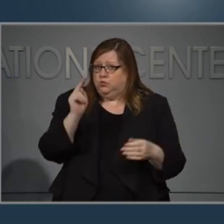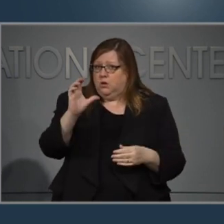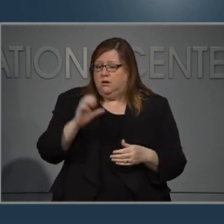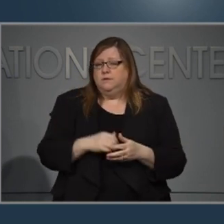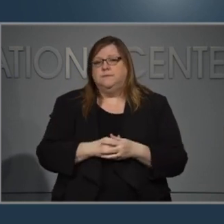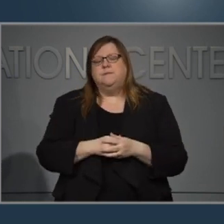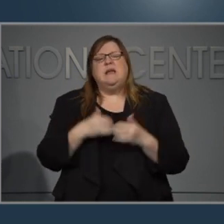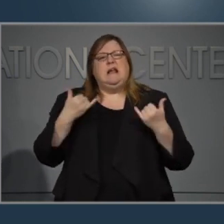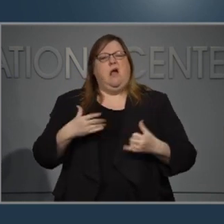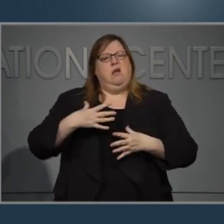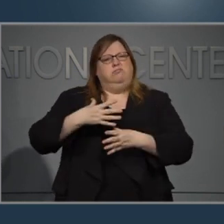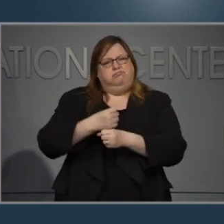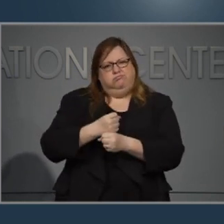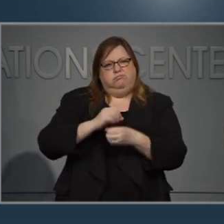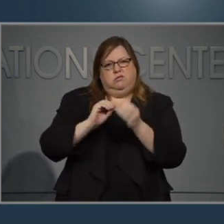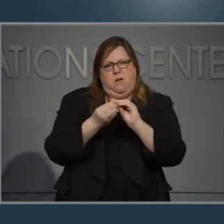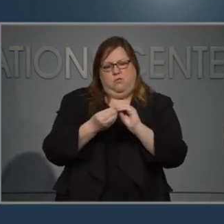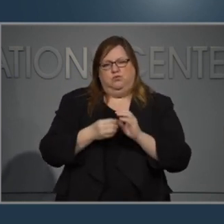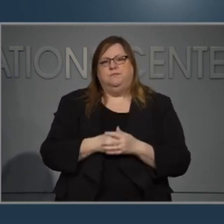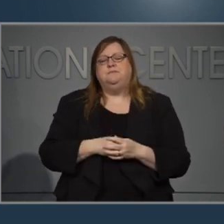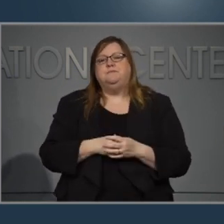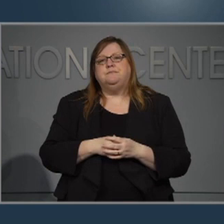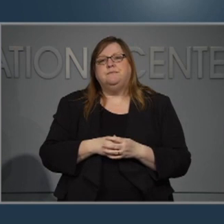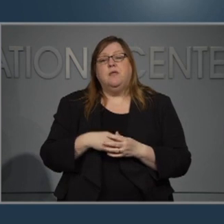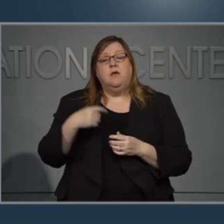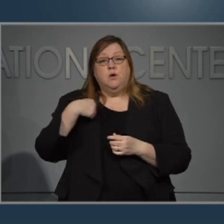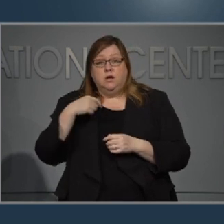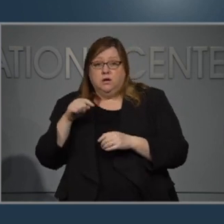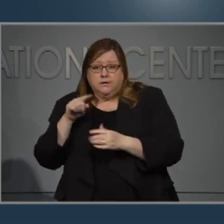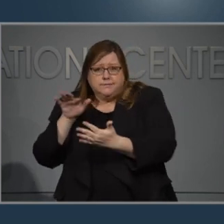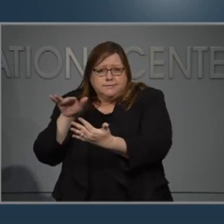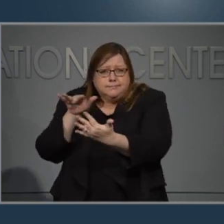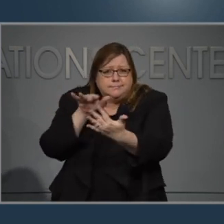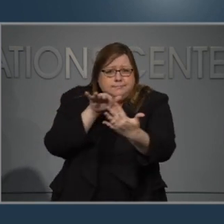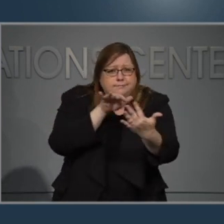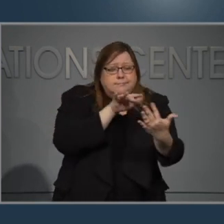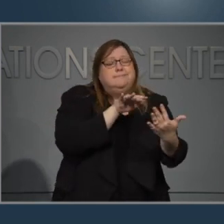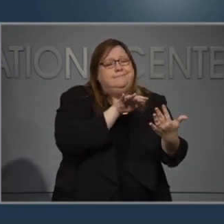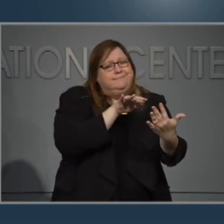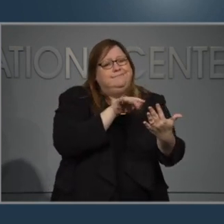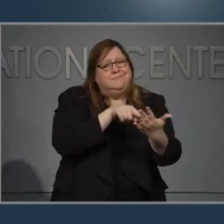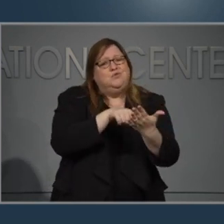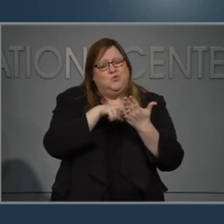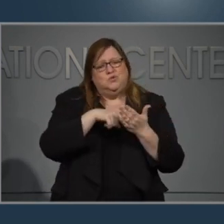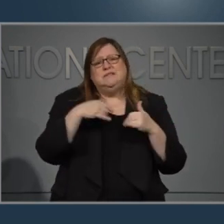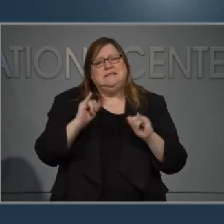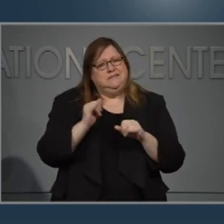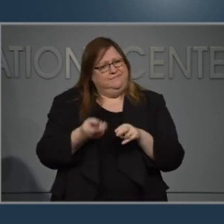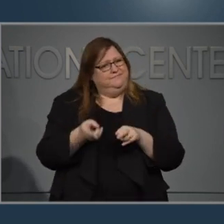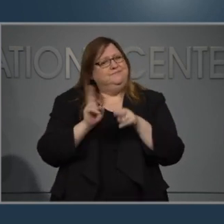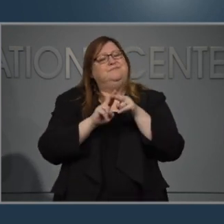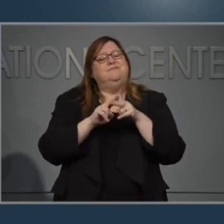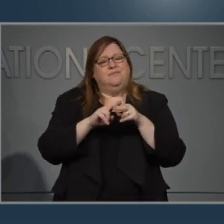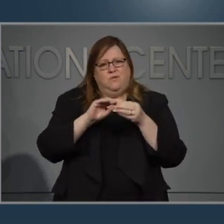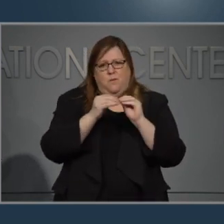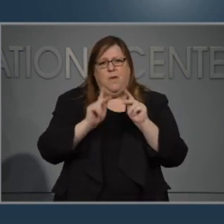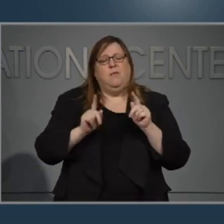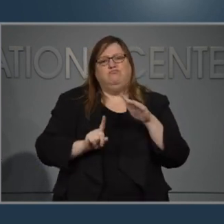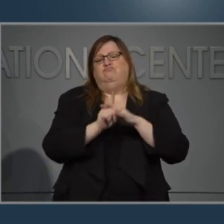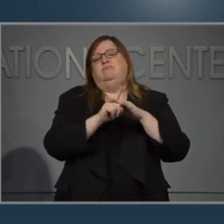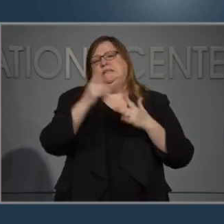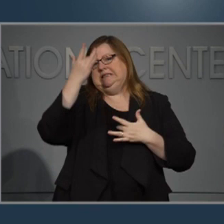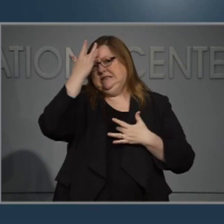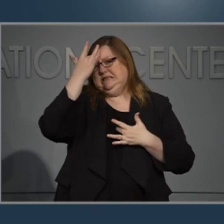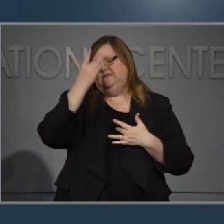we are today. Our surveillance data shows a continued increase. This gets a red X. Our